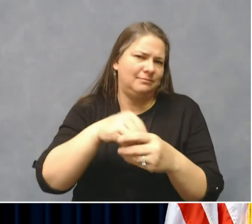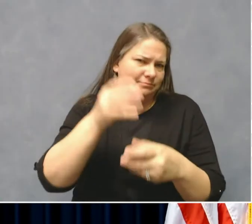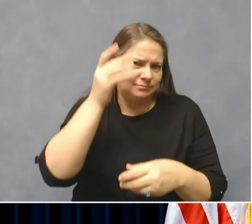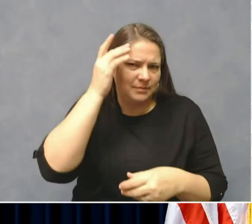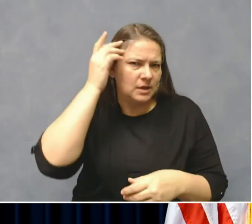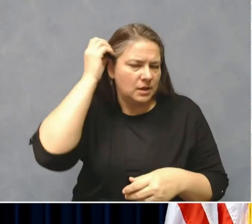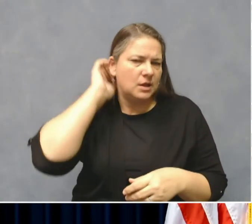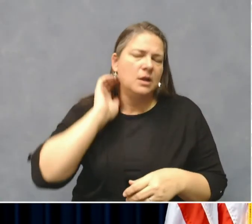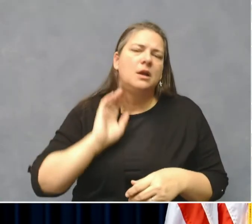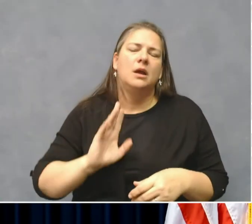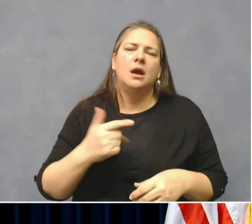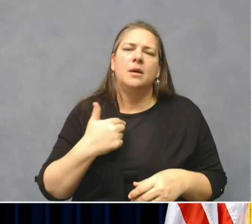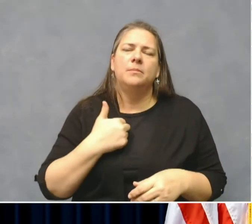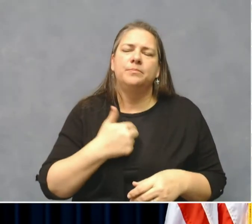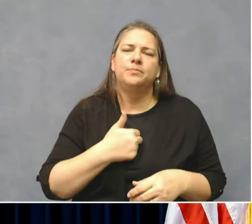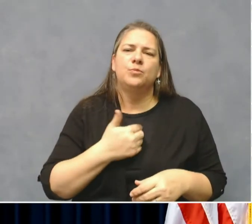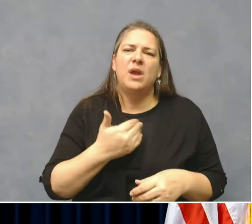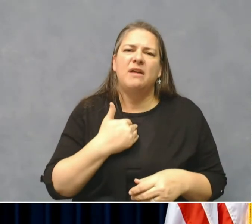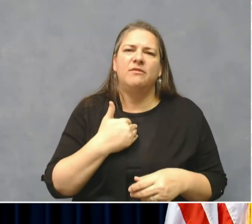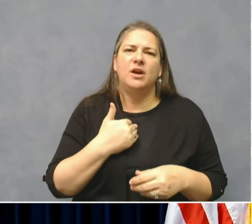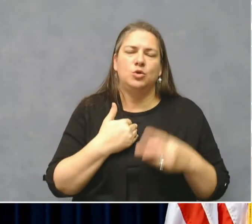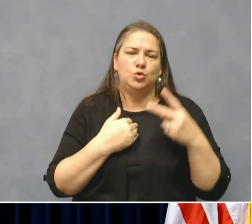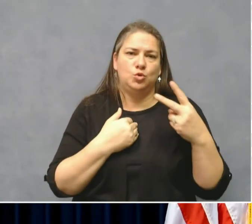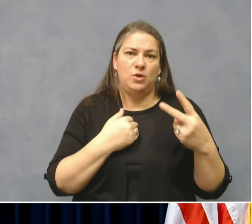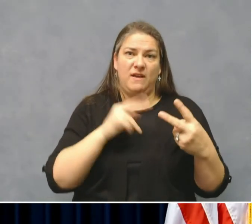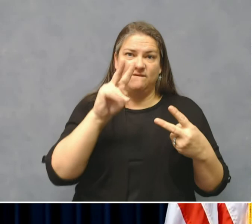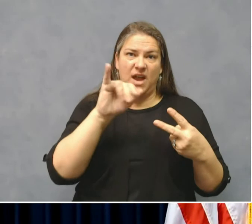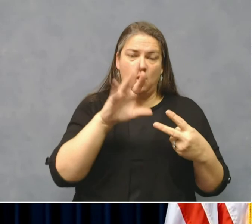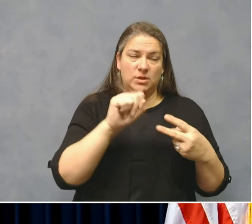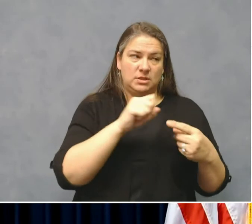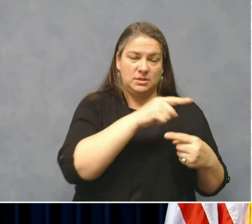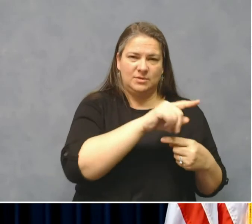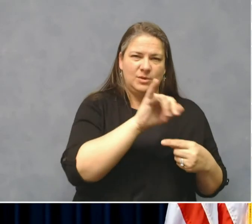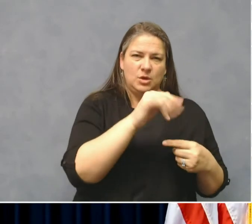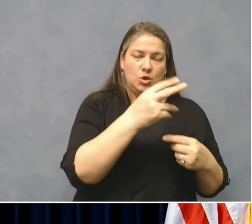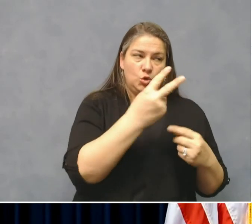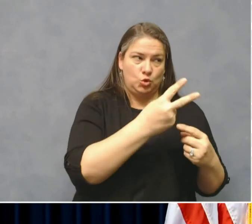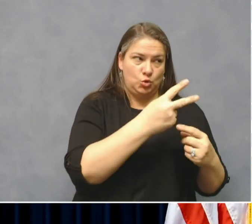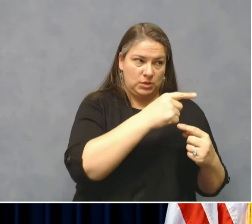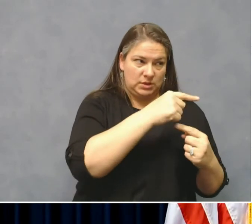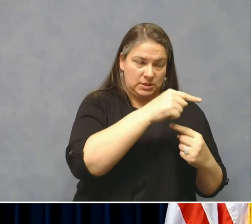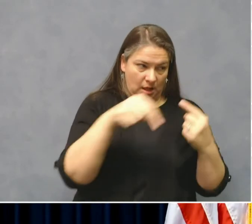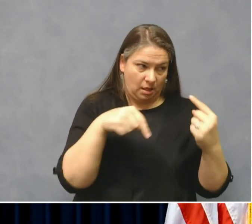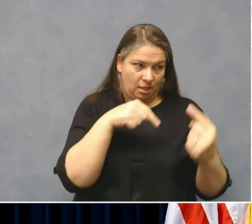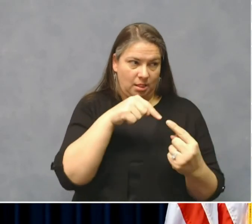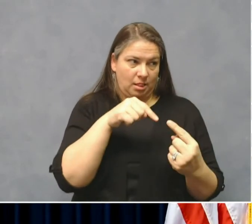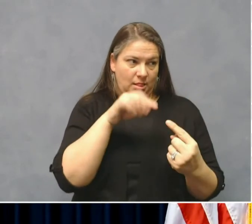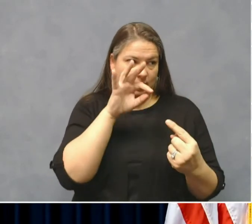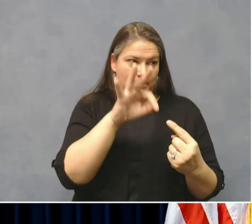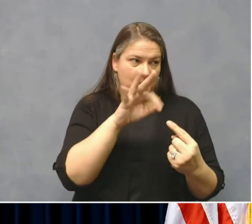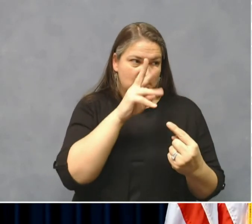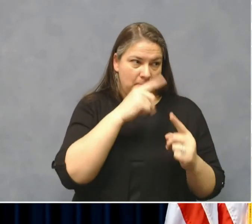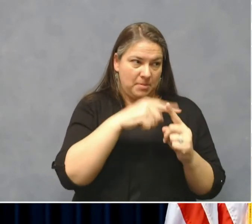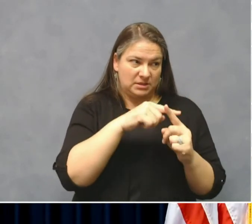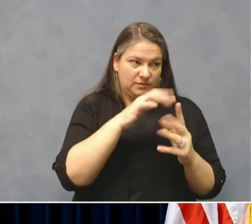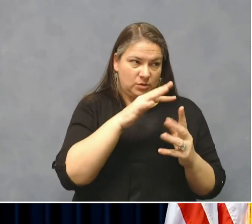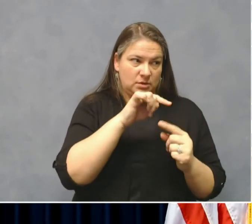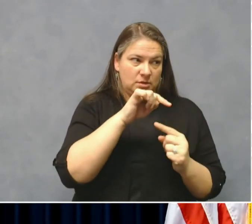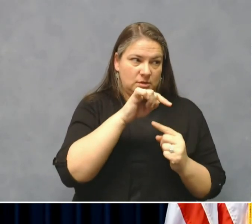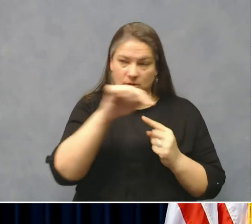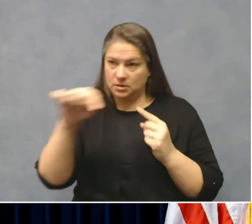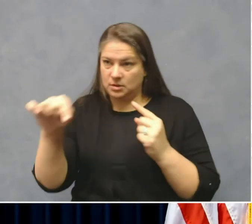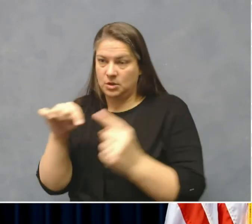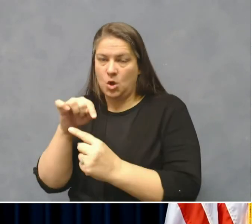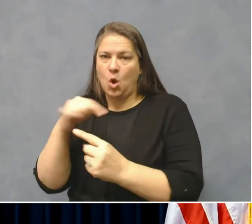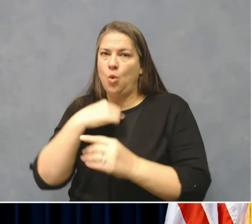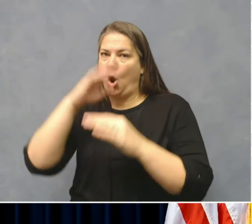2 cycles of this virus, and we anticipate that it will have an effect. We hope it has a major effect, but